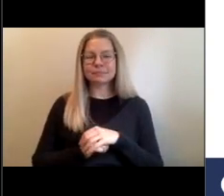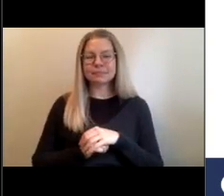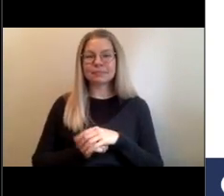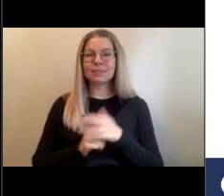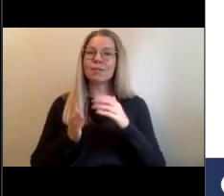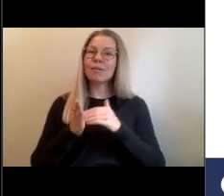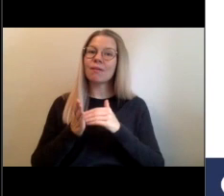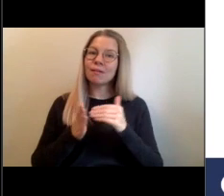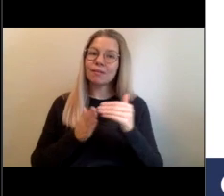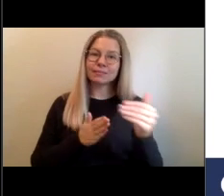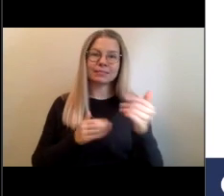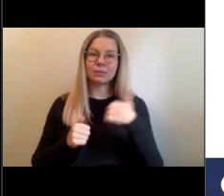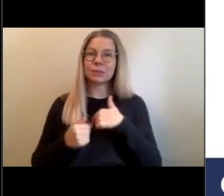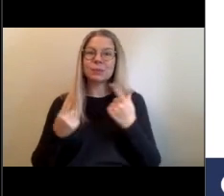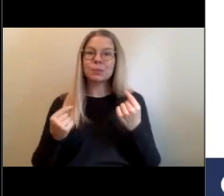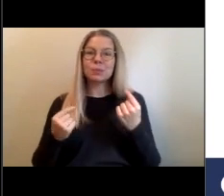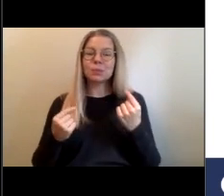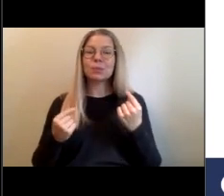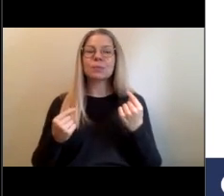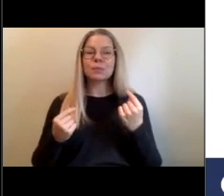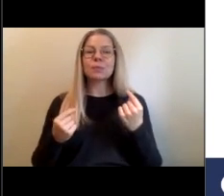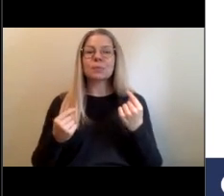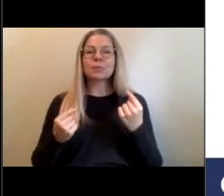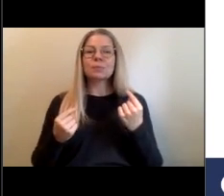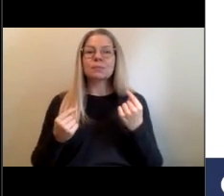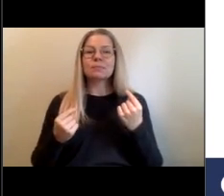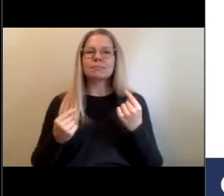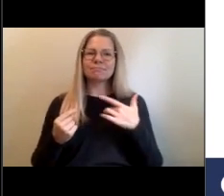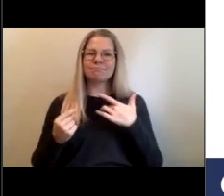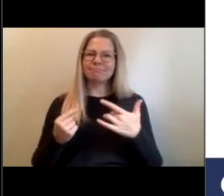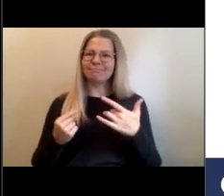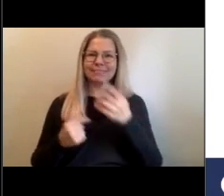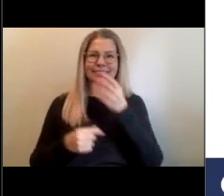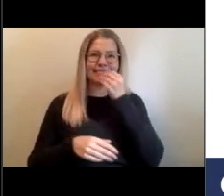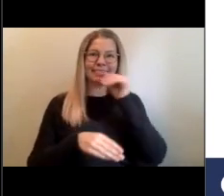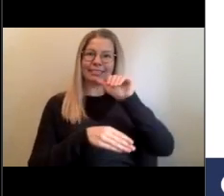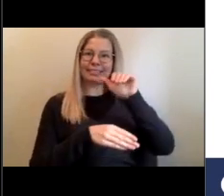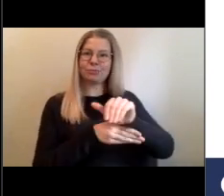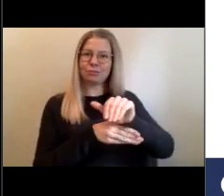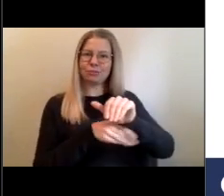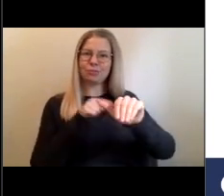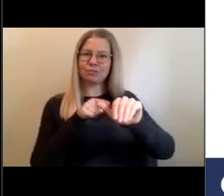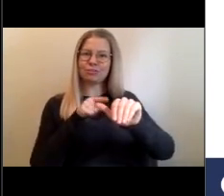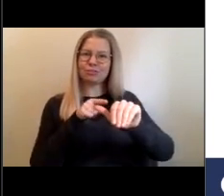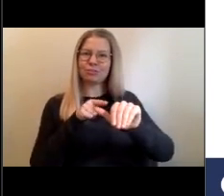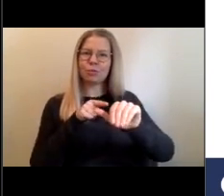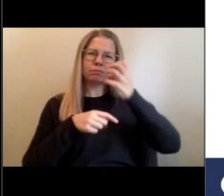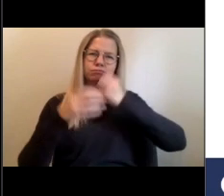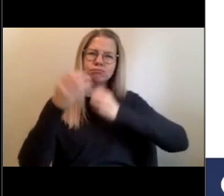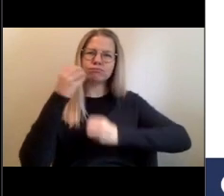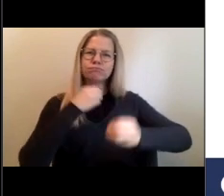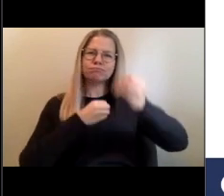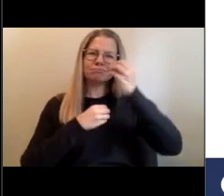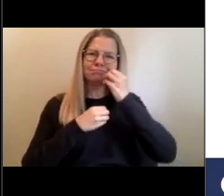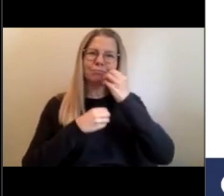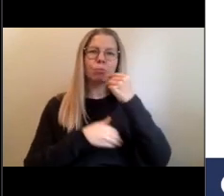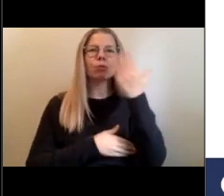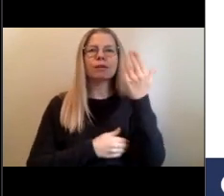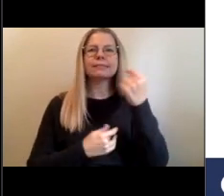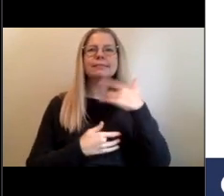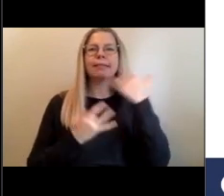society now is that we have a tendency to eat our biggest meal a few hours before